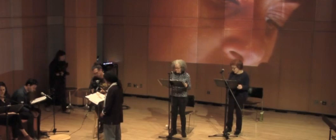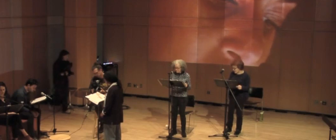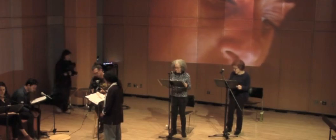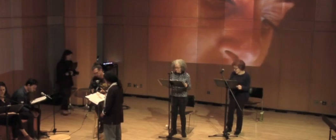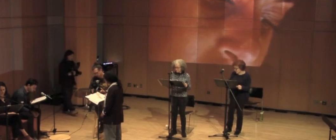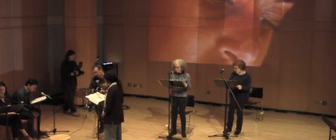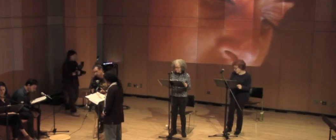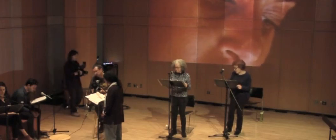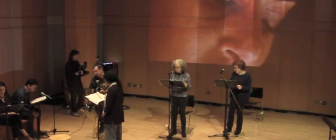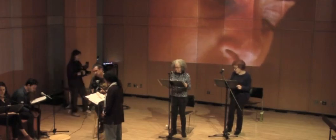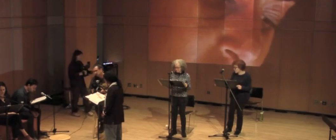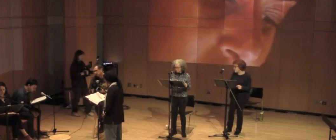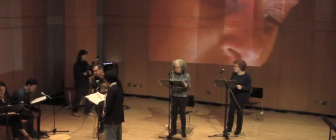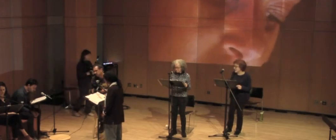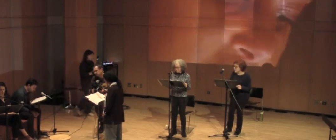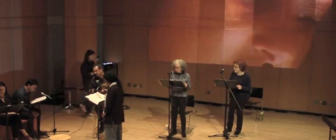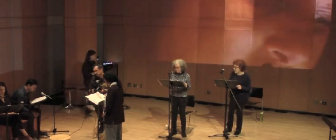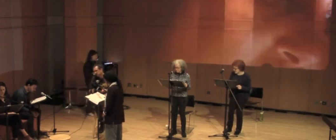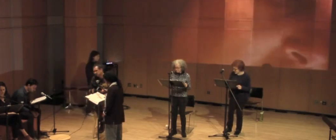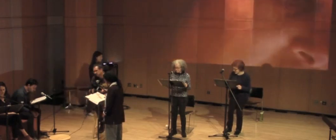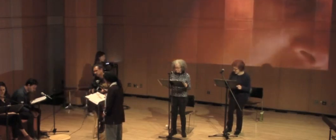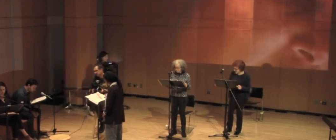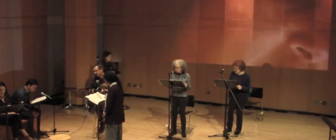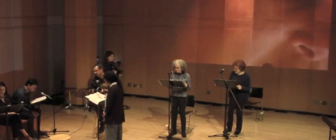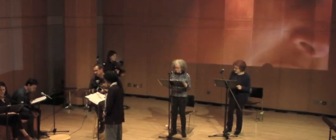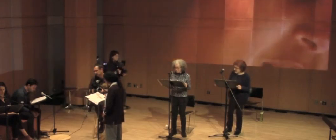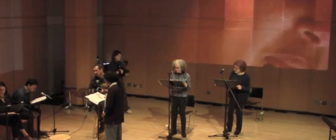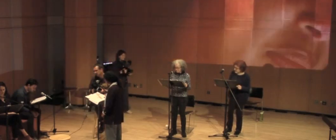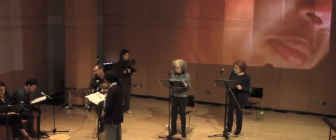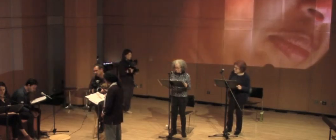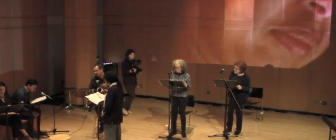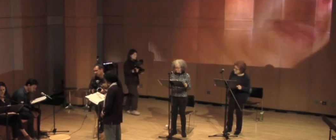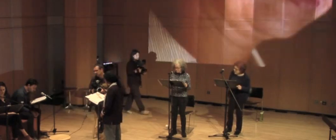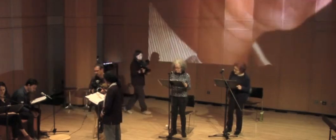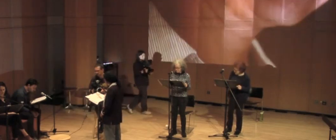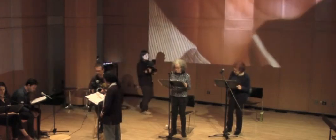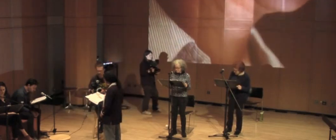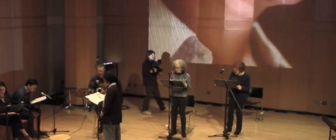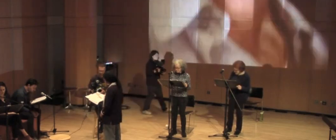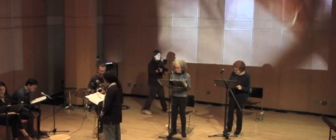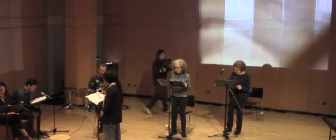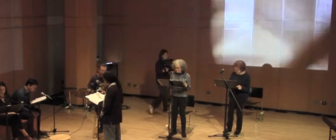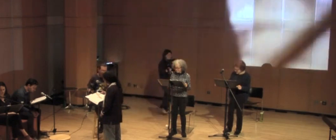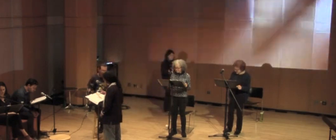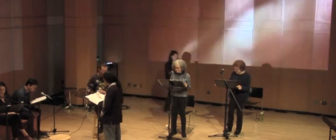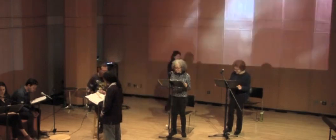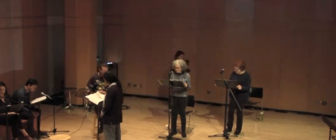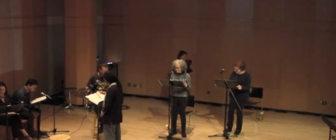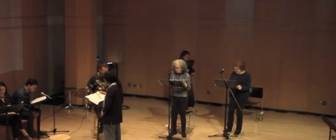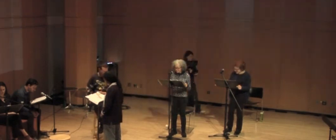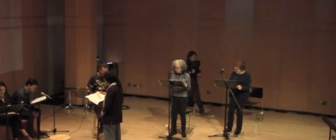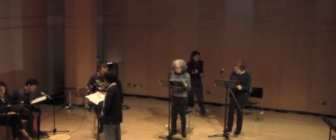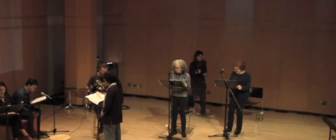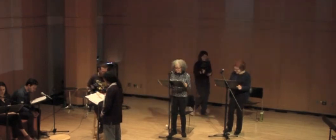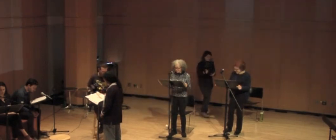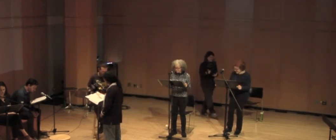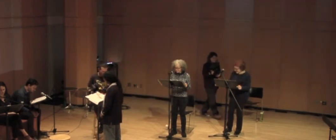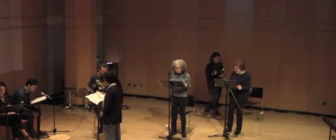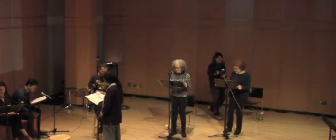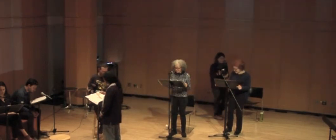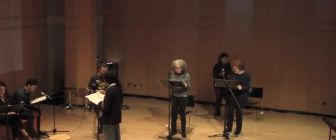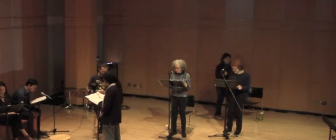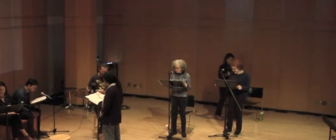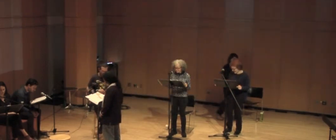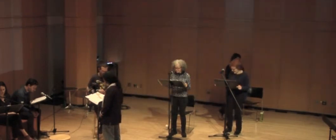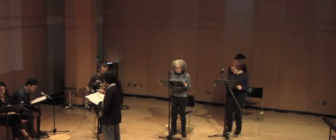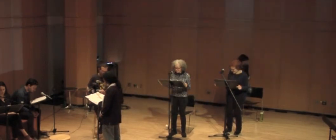our own place here build our own house just like we wanted it yeah but you know how it is but how